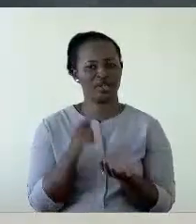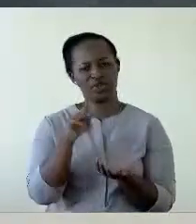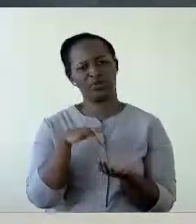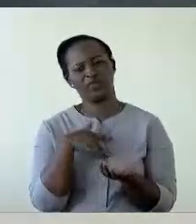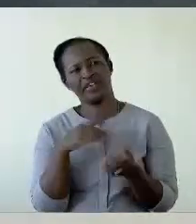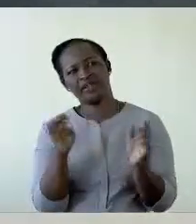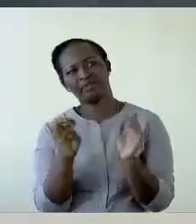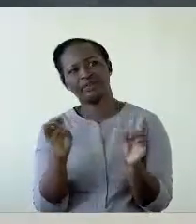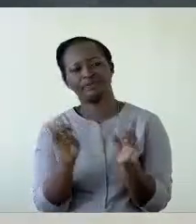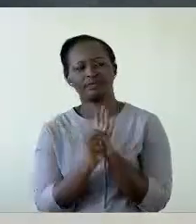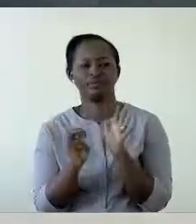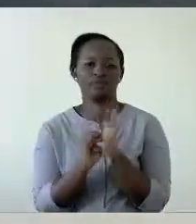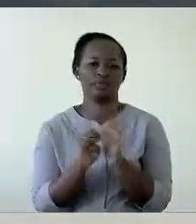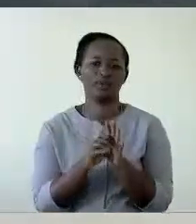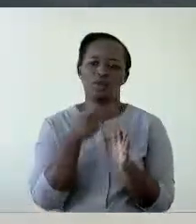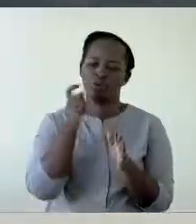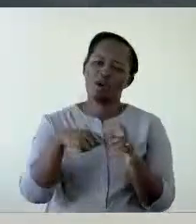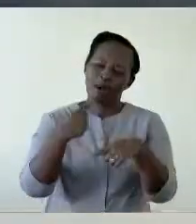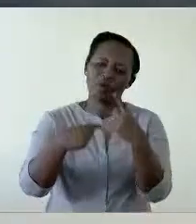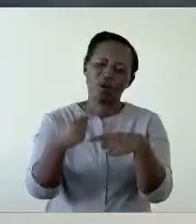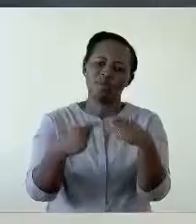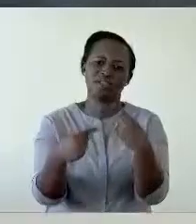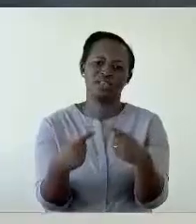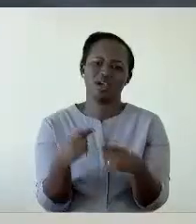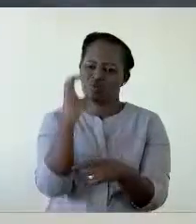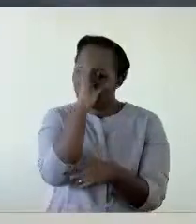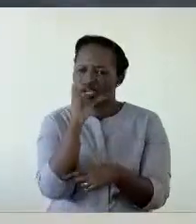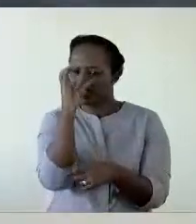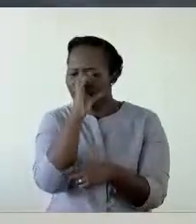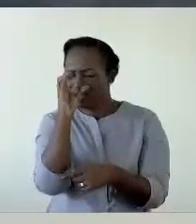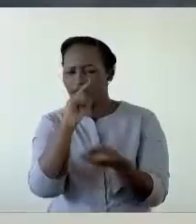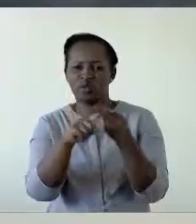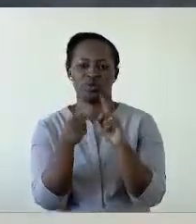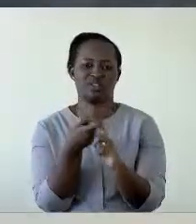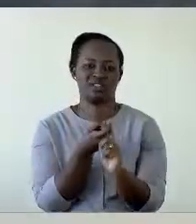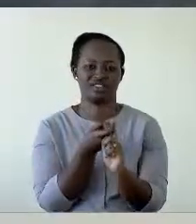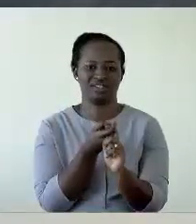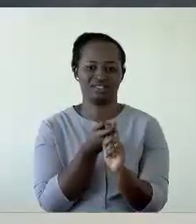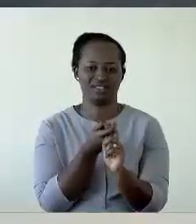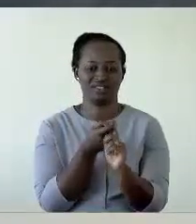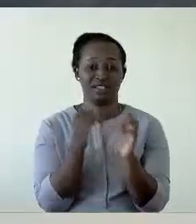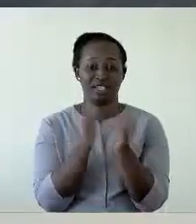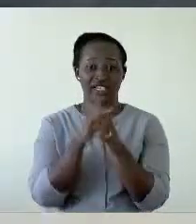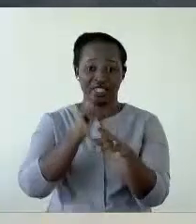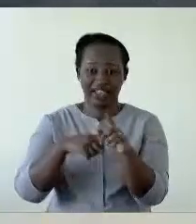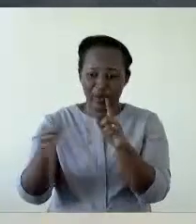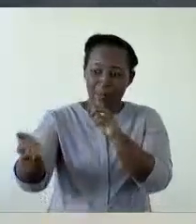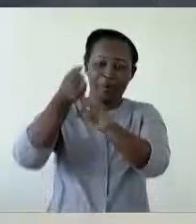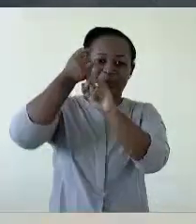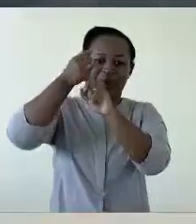feel like you have to keep on searching for a friend. And when you get